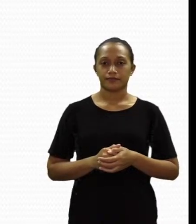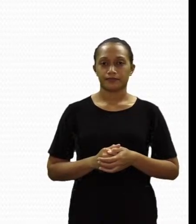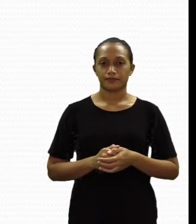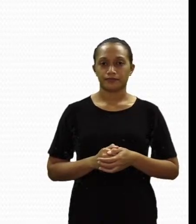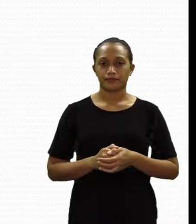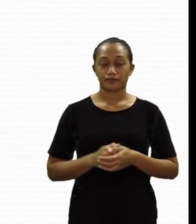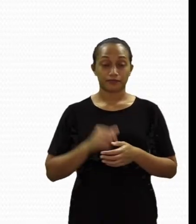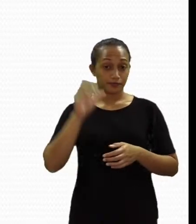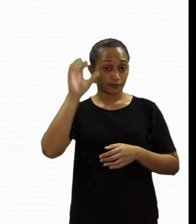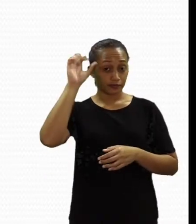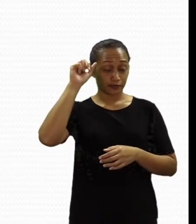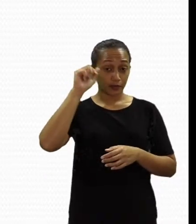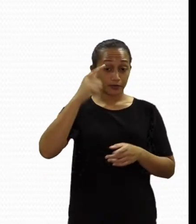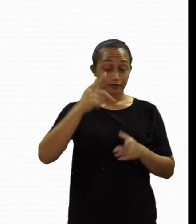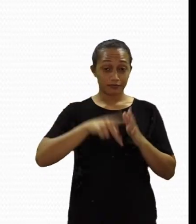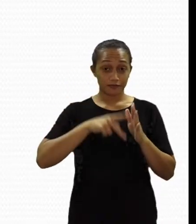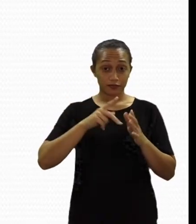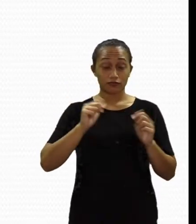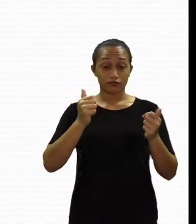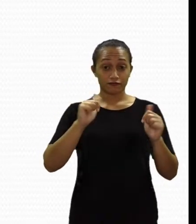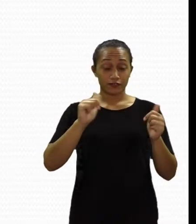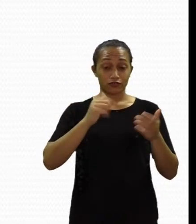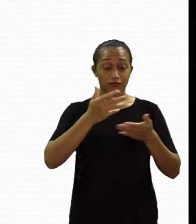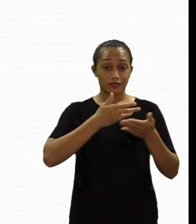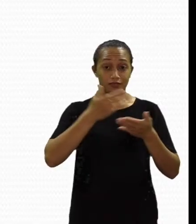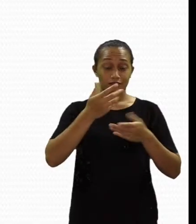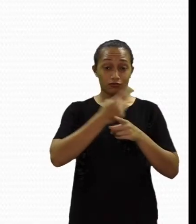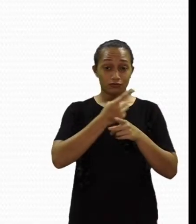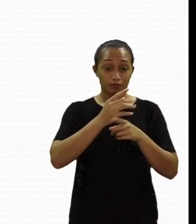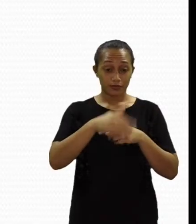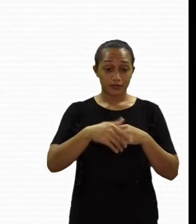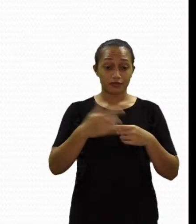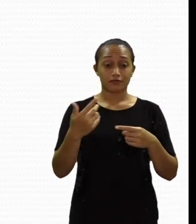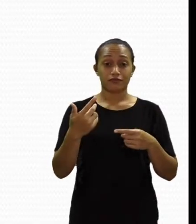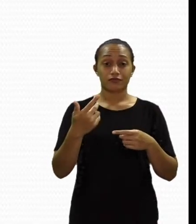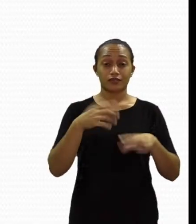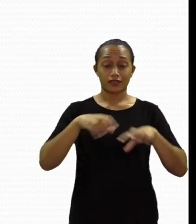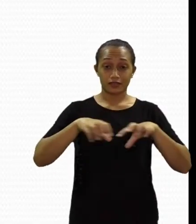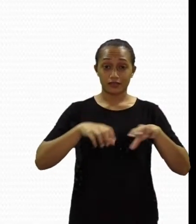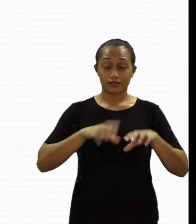Remember the slide that we discussed the benefits of exercise to blood vessels.